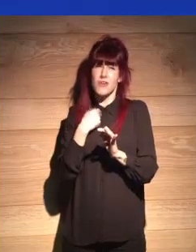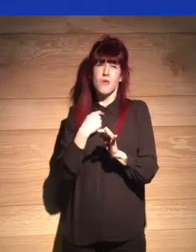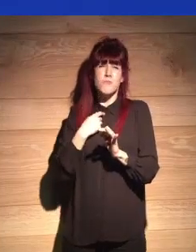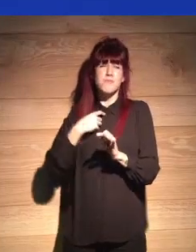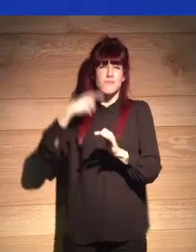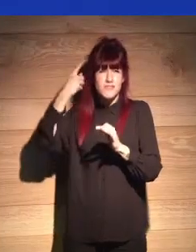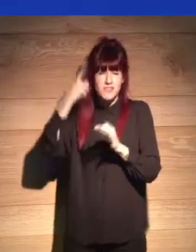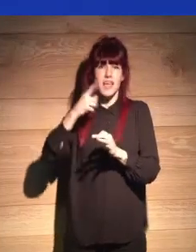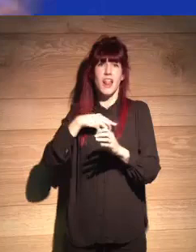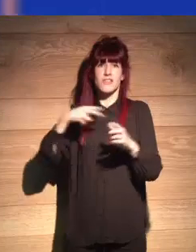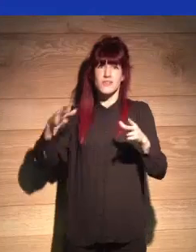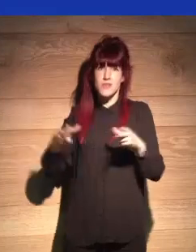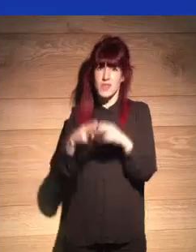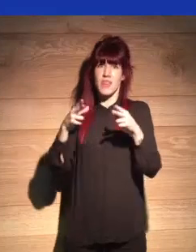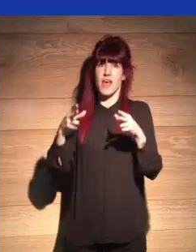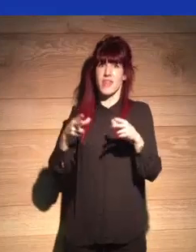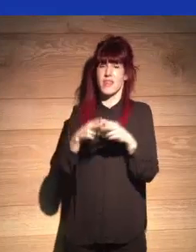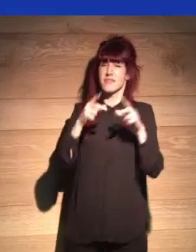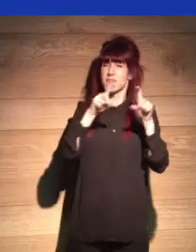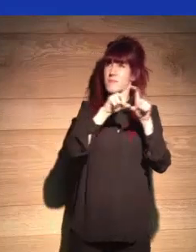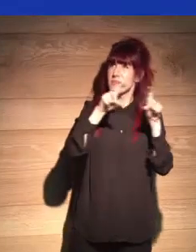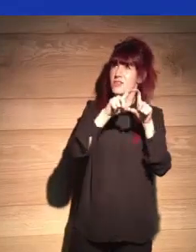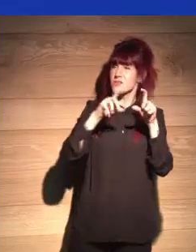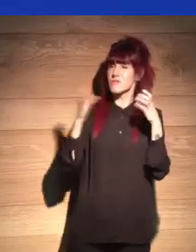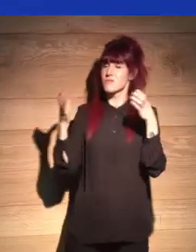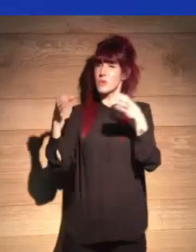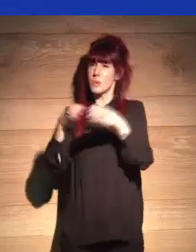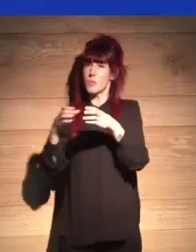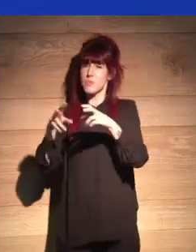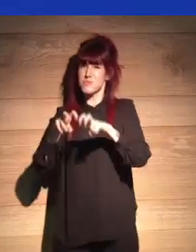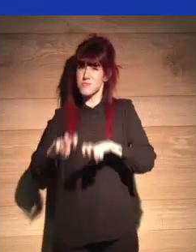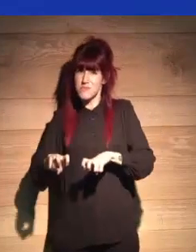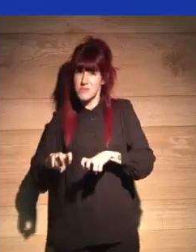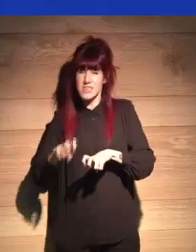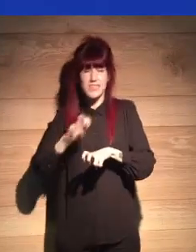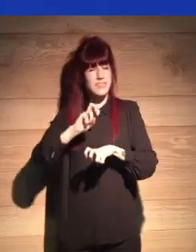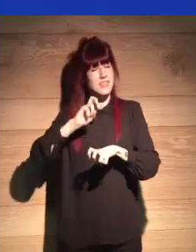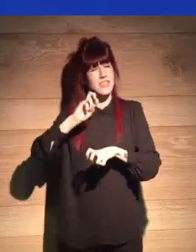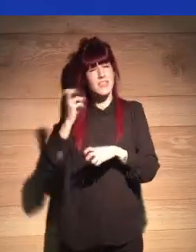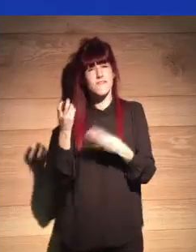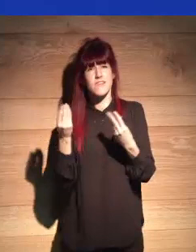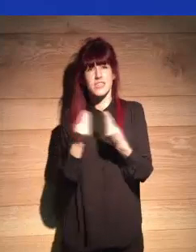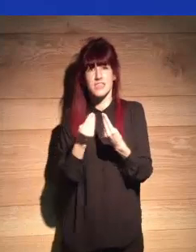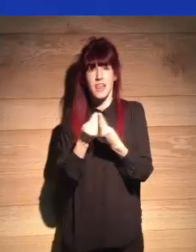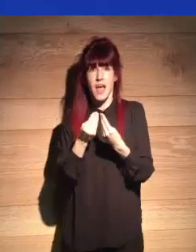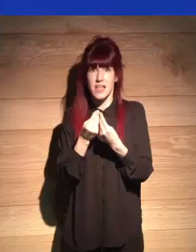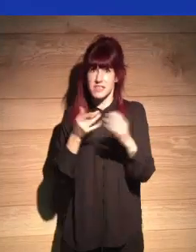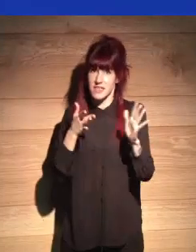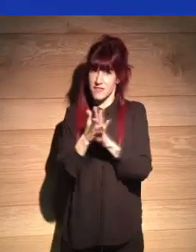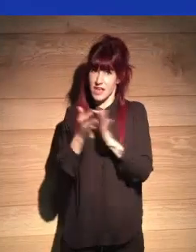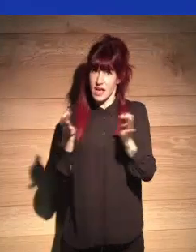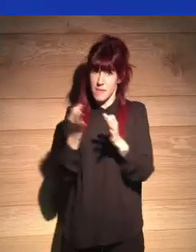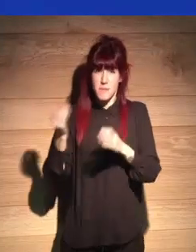I'm convinced that the societies or the companies or the research groups, we have been able to do that